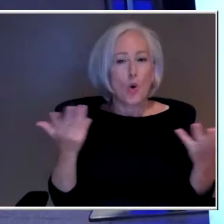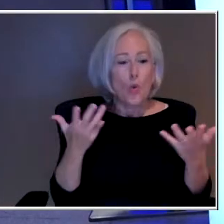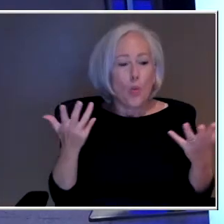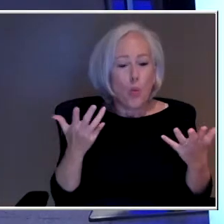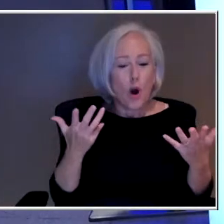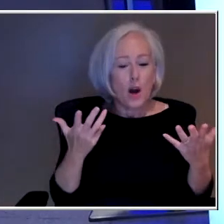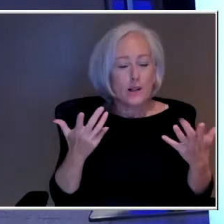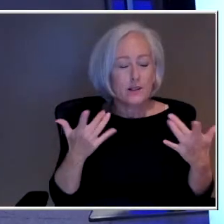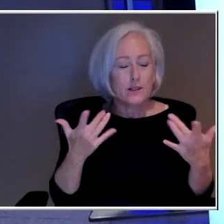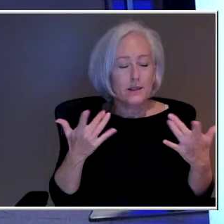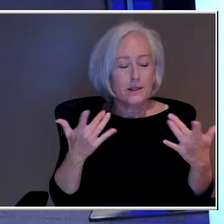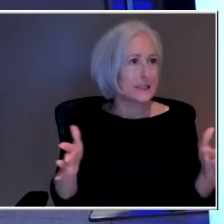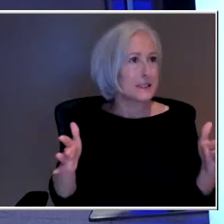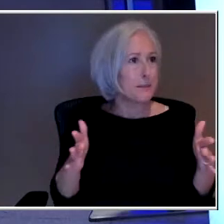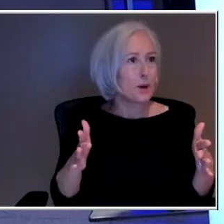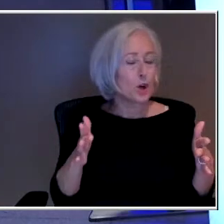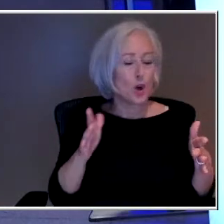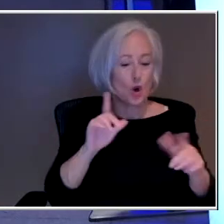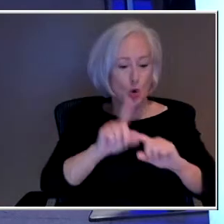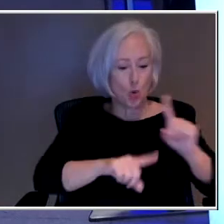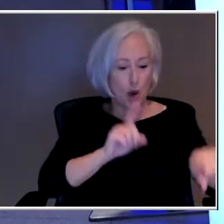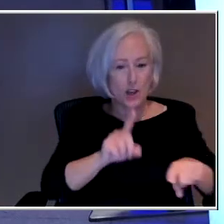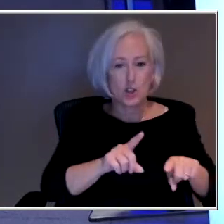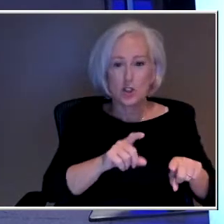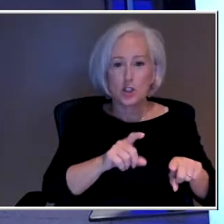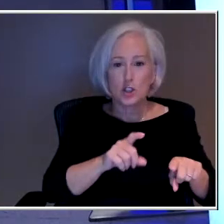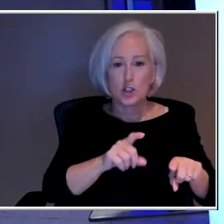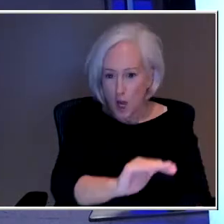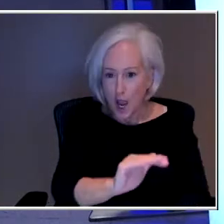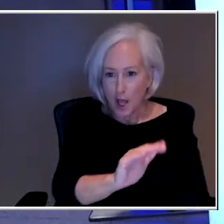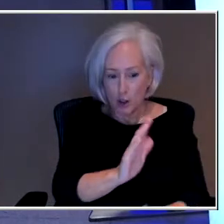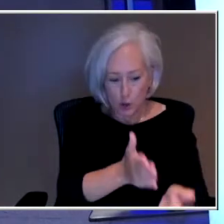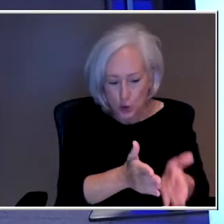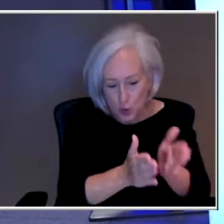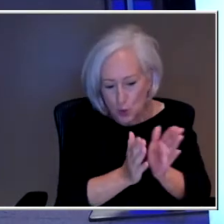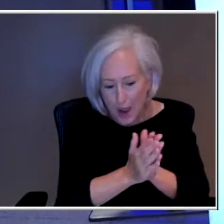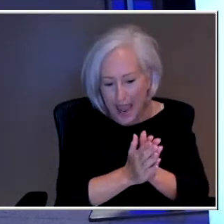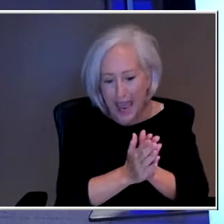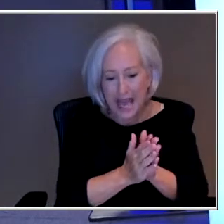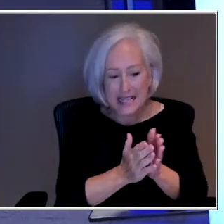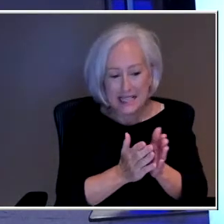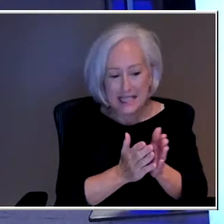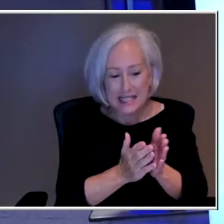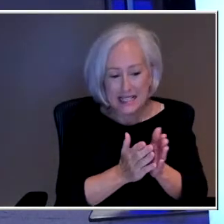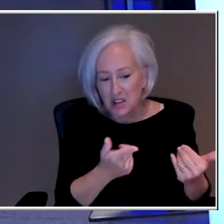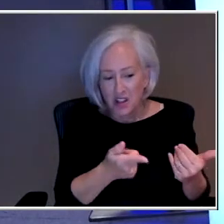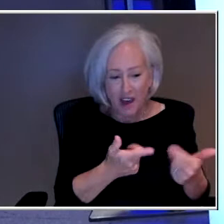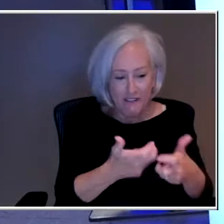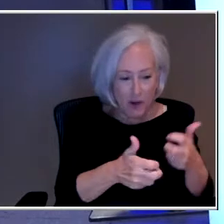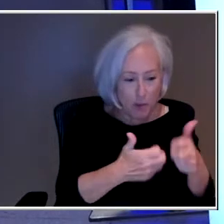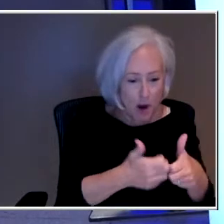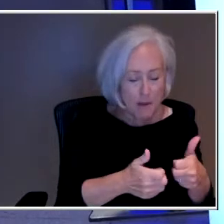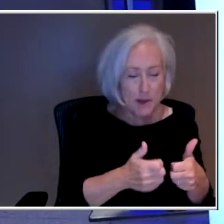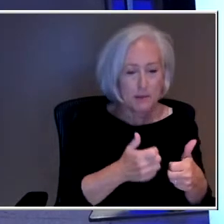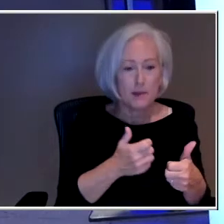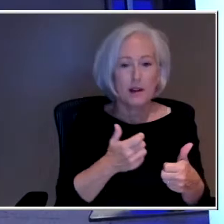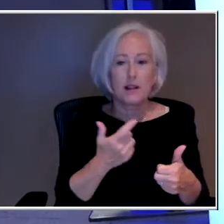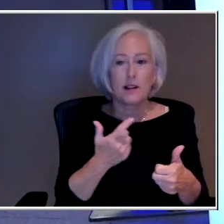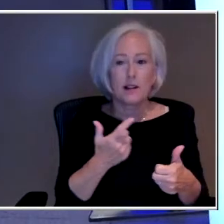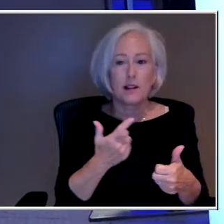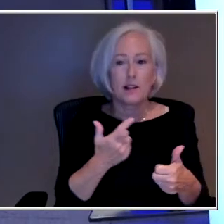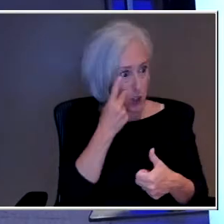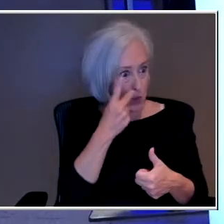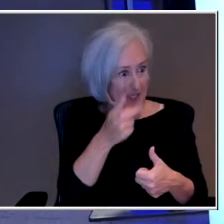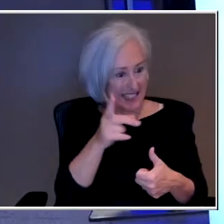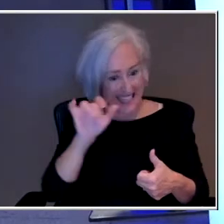a kid that might prompt them to share that there might be an issue? Are there questions like, can you see this? Can you see that? Can